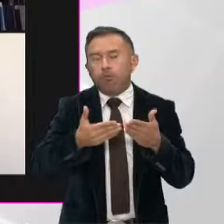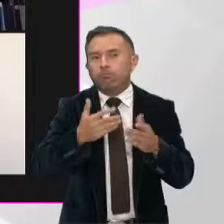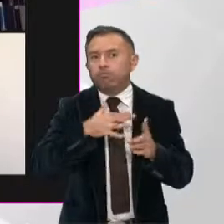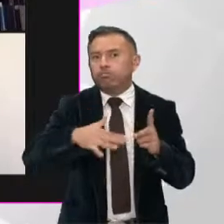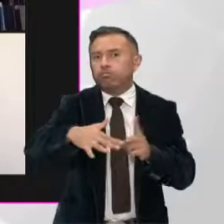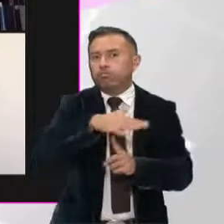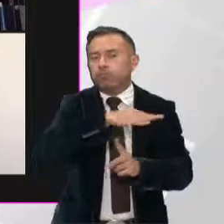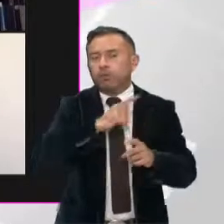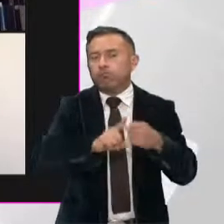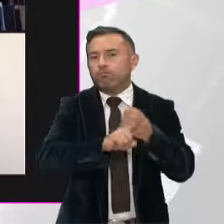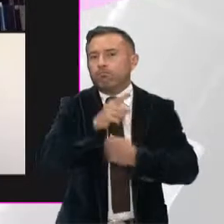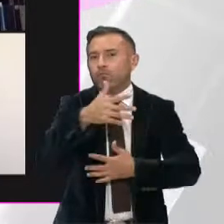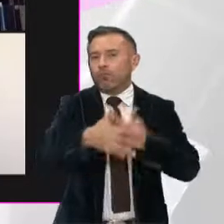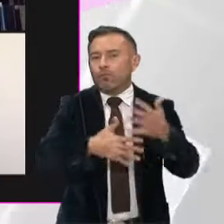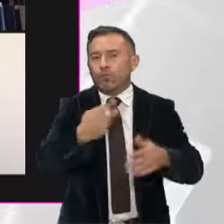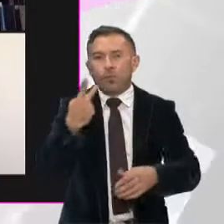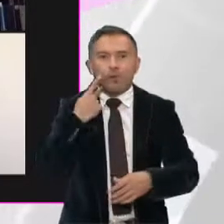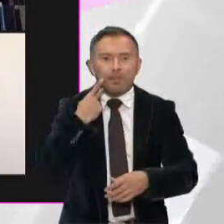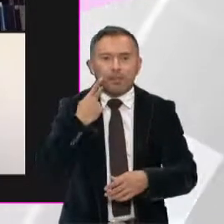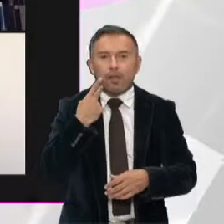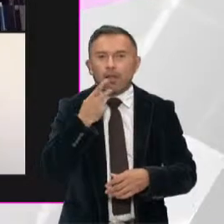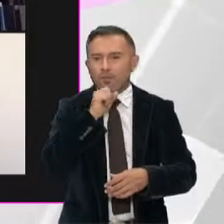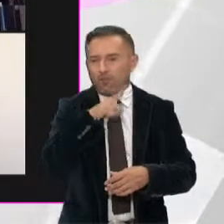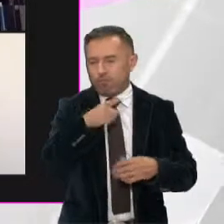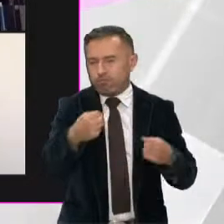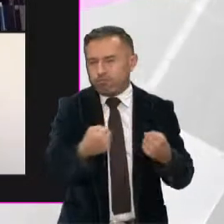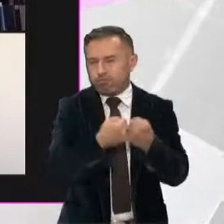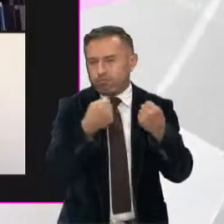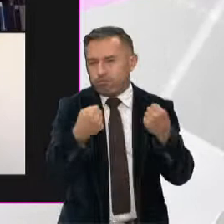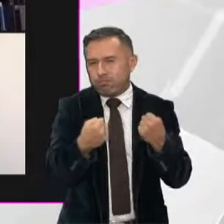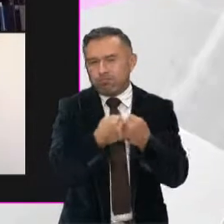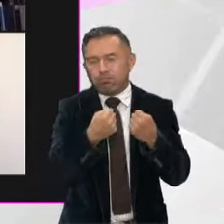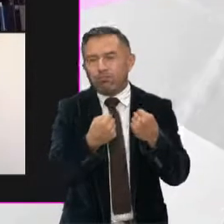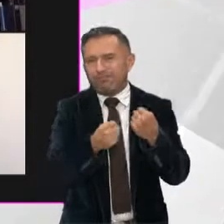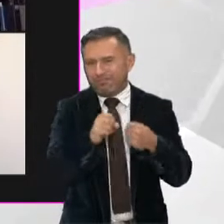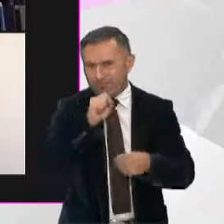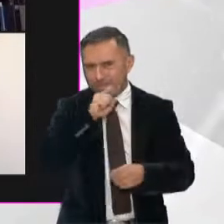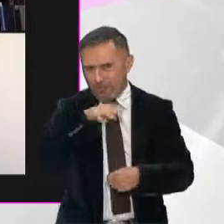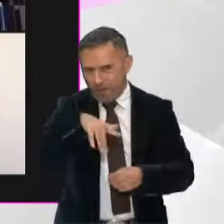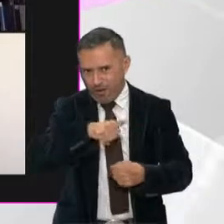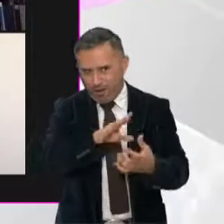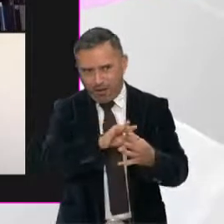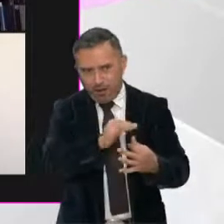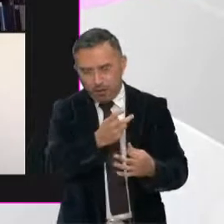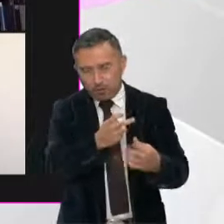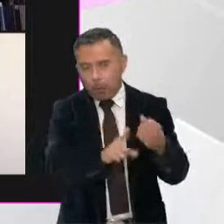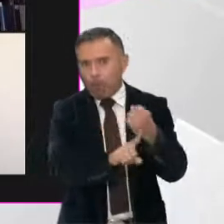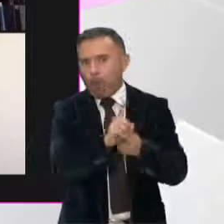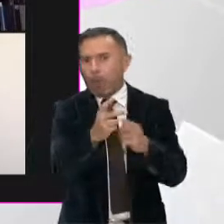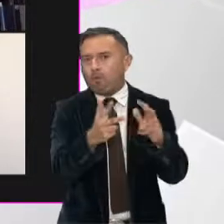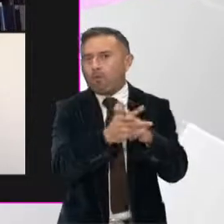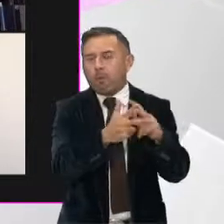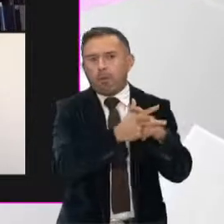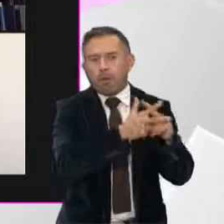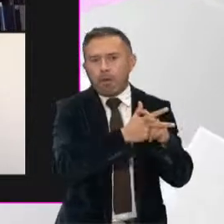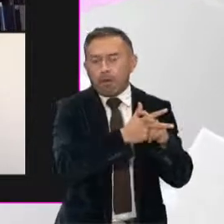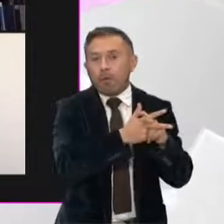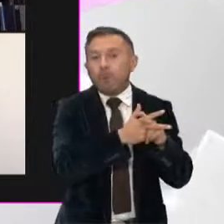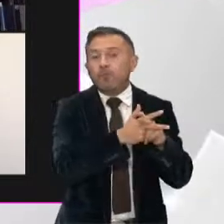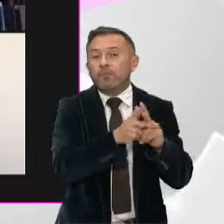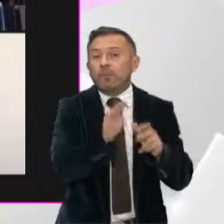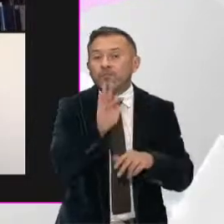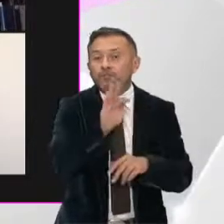because throughout political, or in the face of a political crisis, or what you have undergone